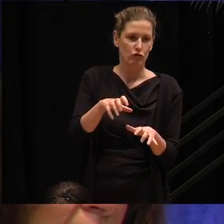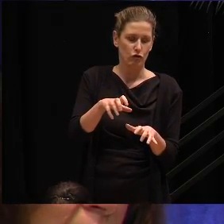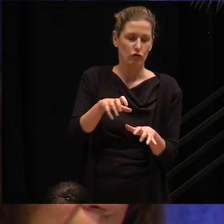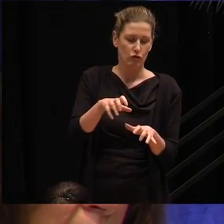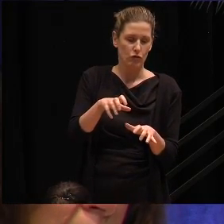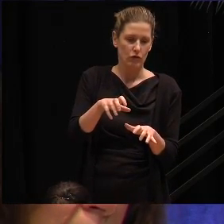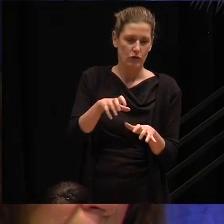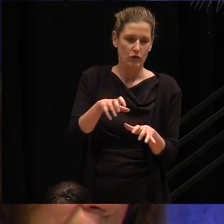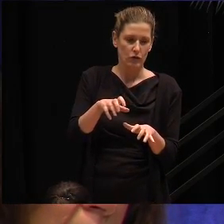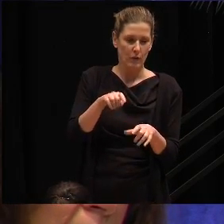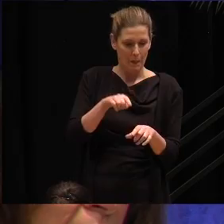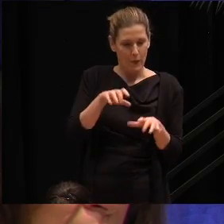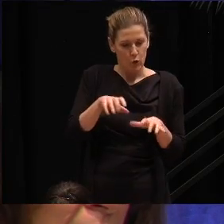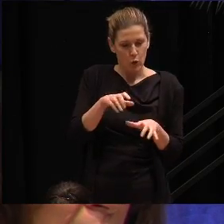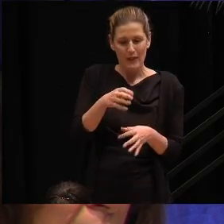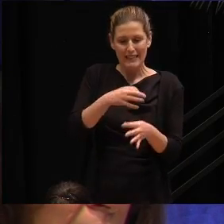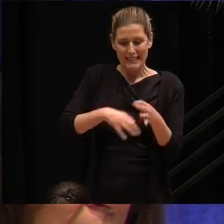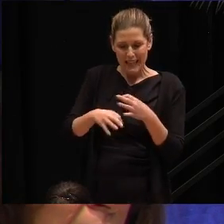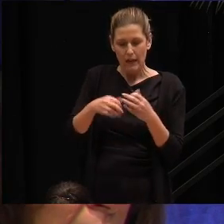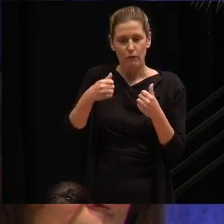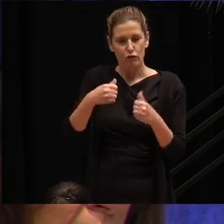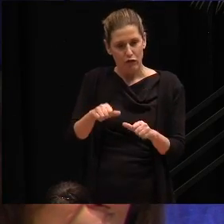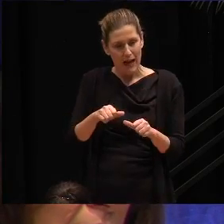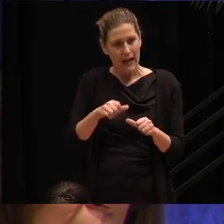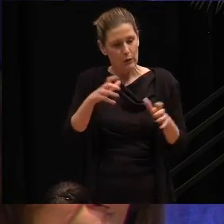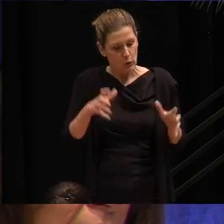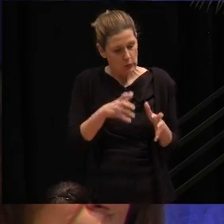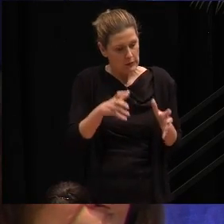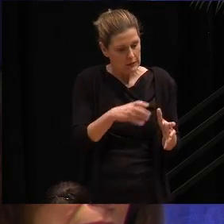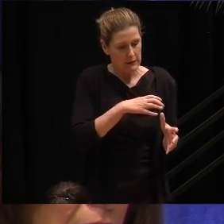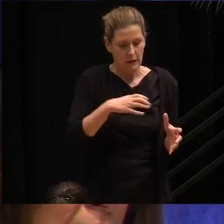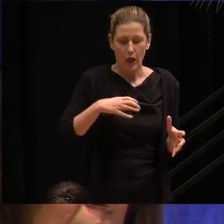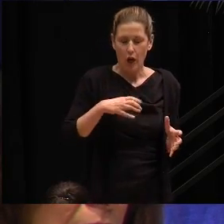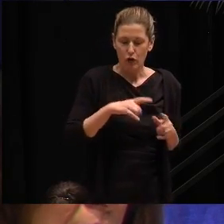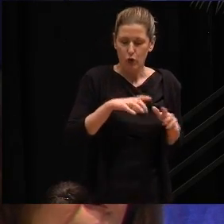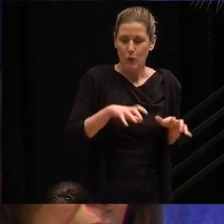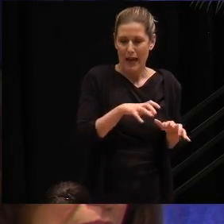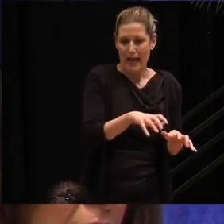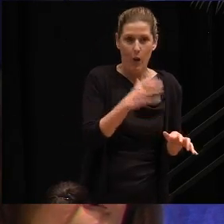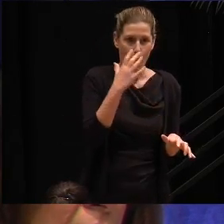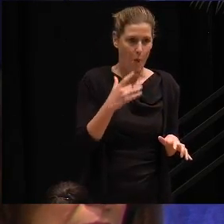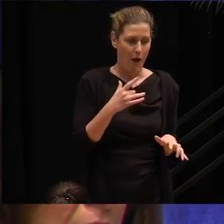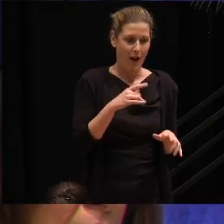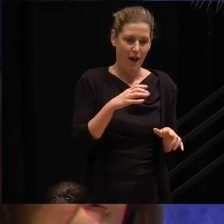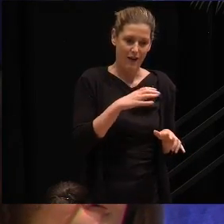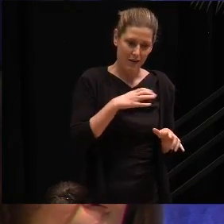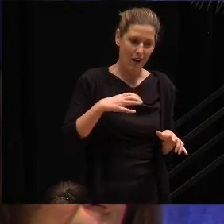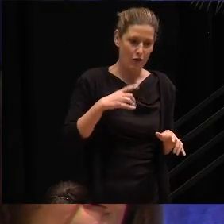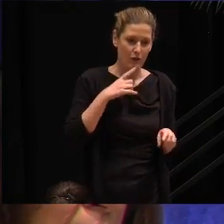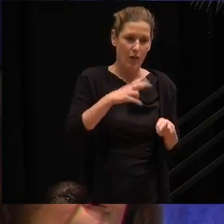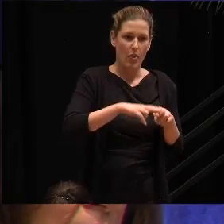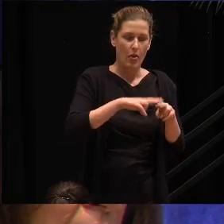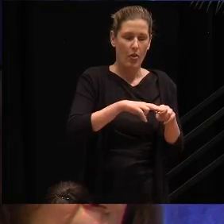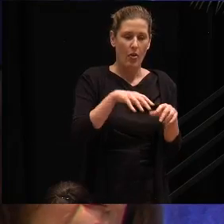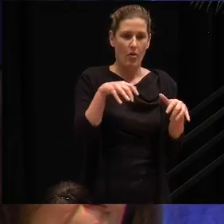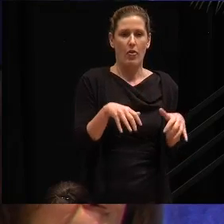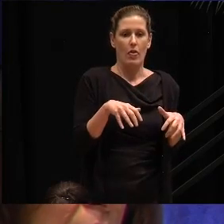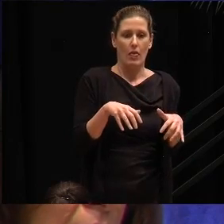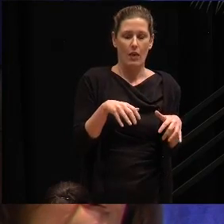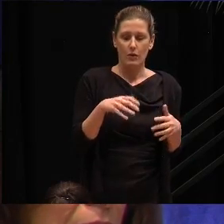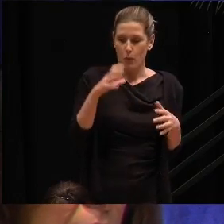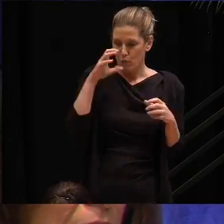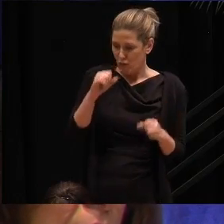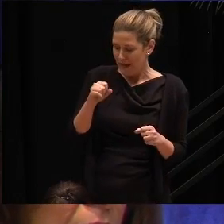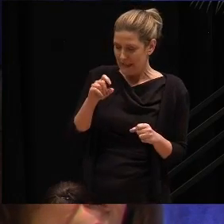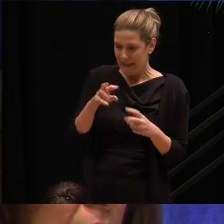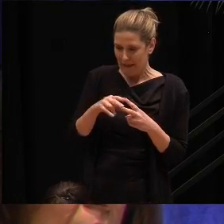done instead of trying to get Congress to act, because Congress increasingly isn't acting. And so your presidents are forced to do nothing or try